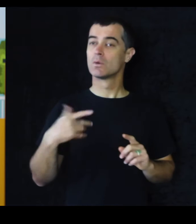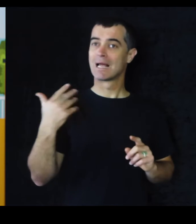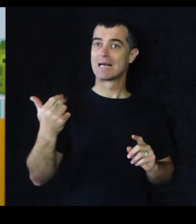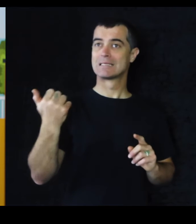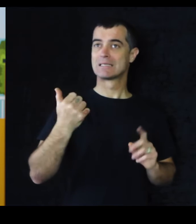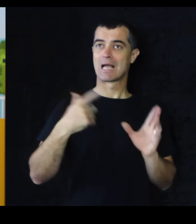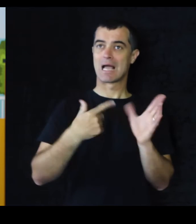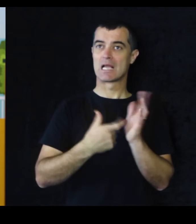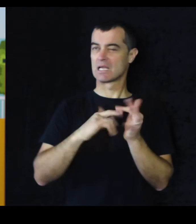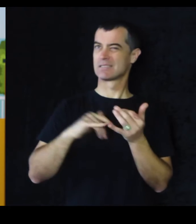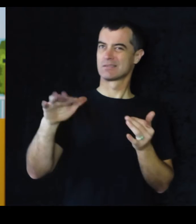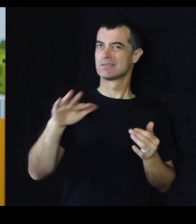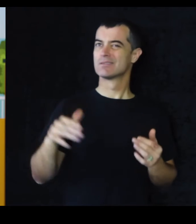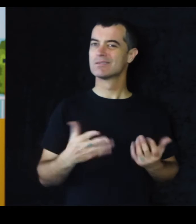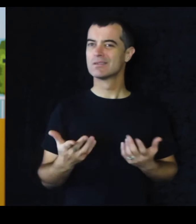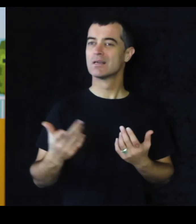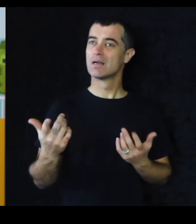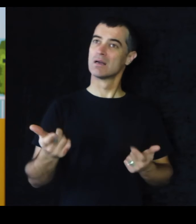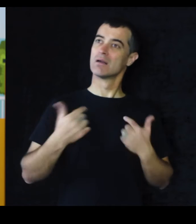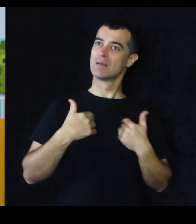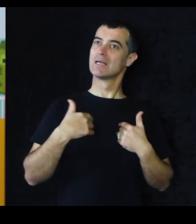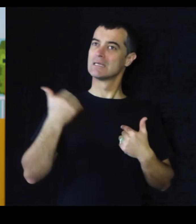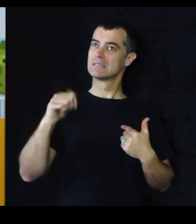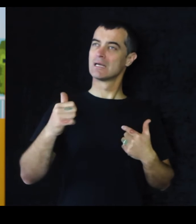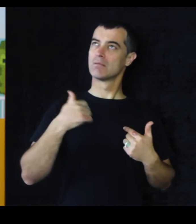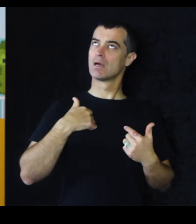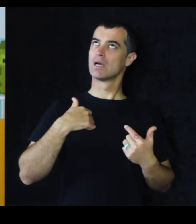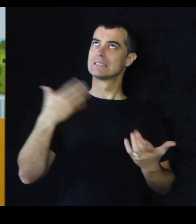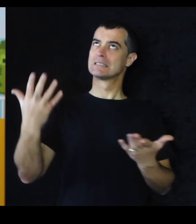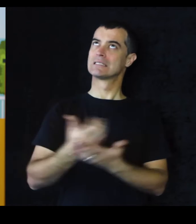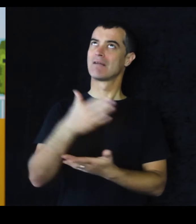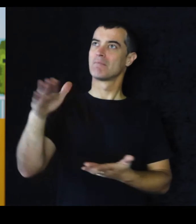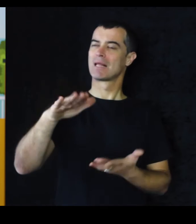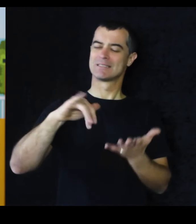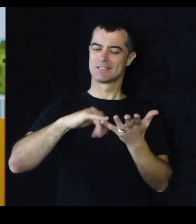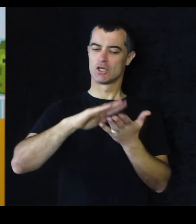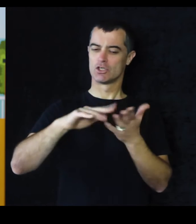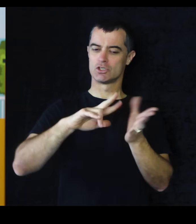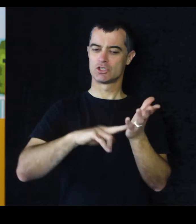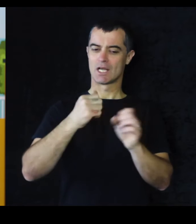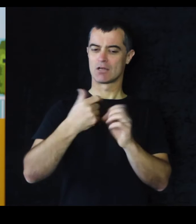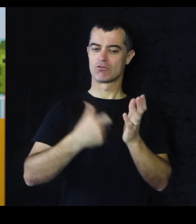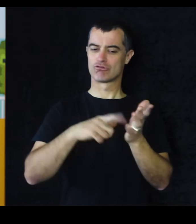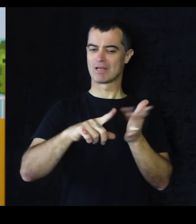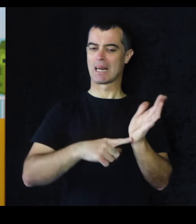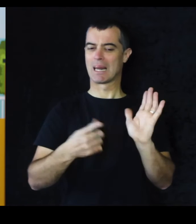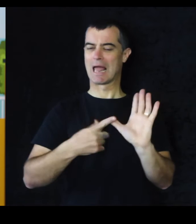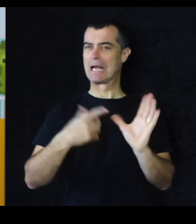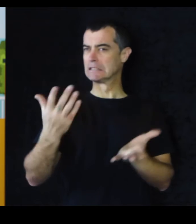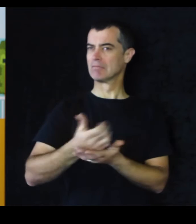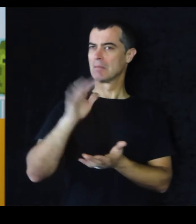had 16 acres up there. And to me, that's still my Shangri-La, a place in the hills,